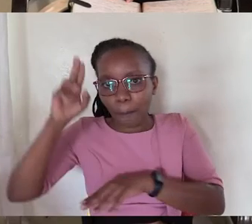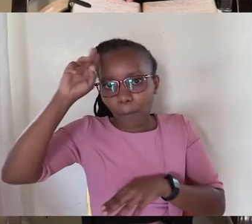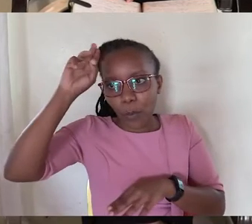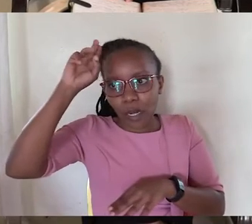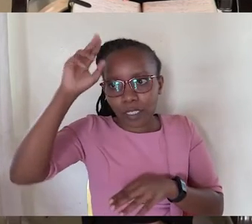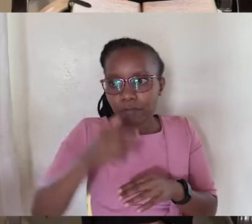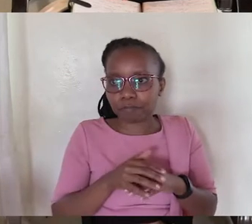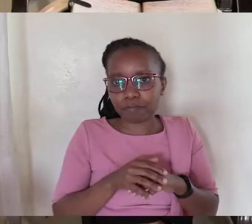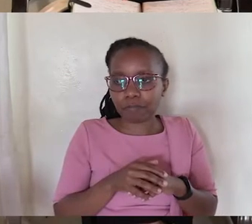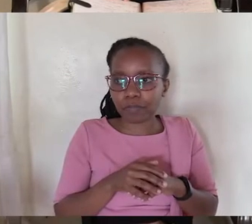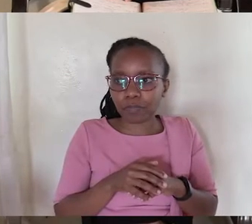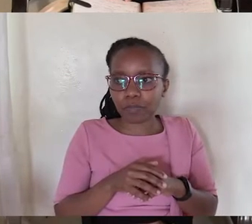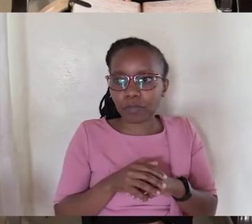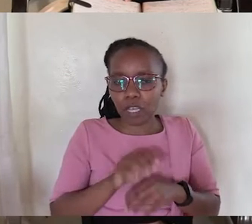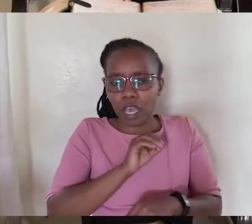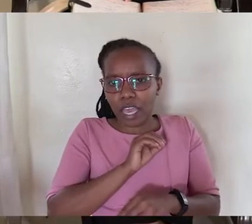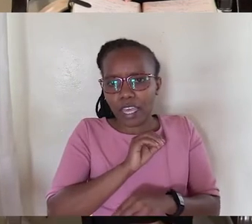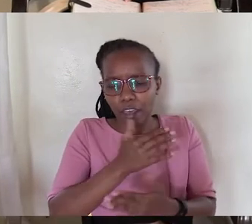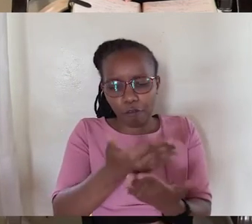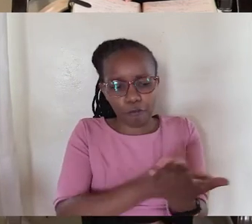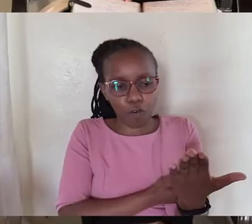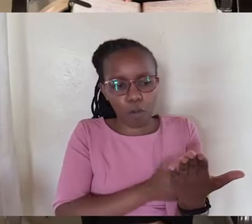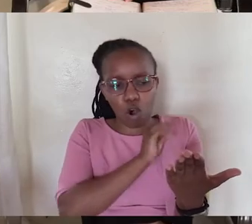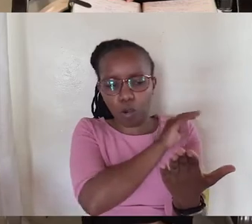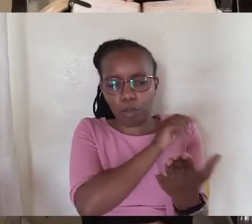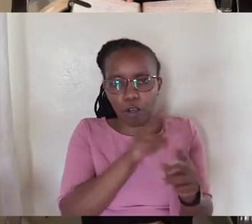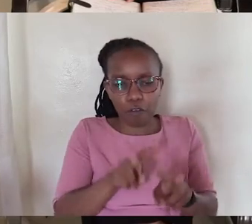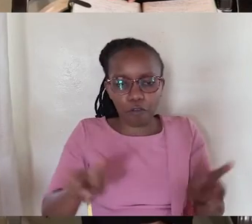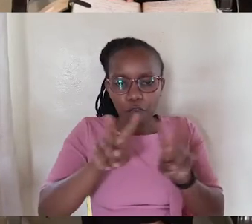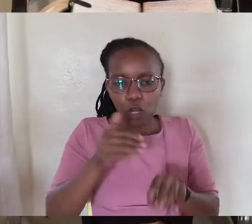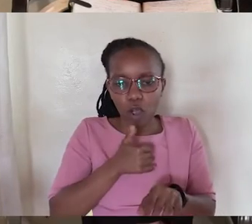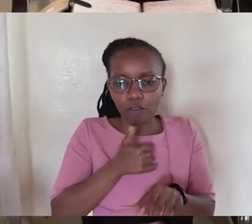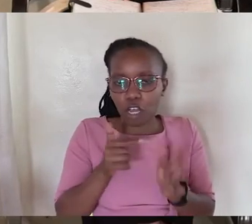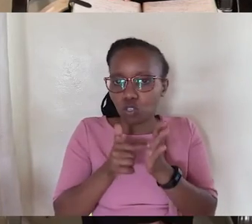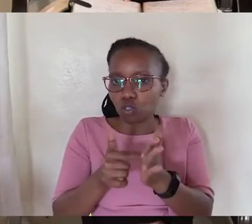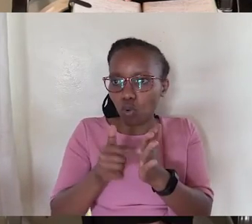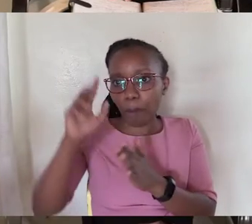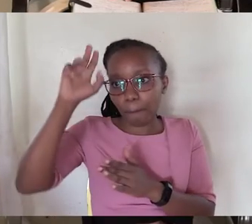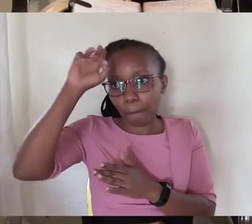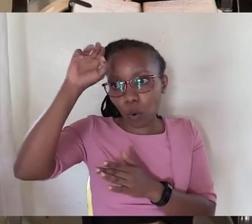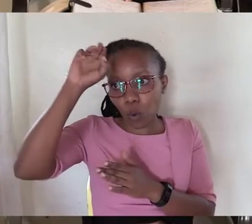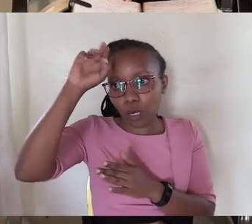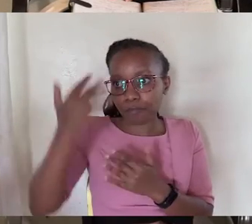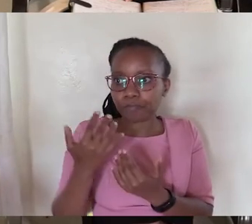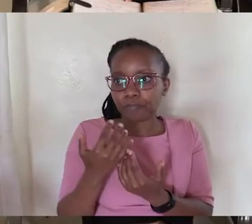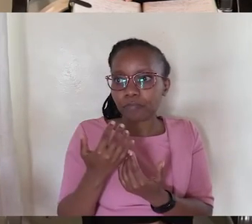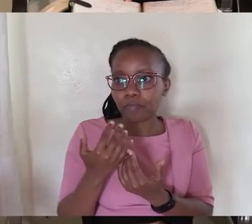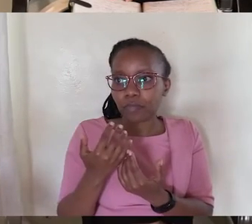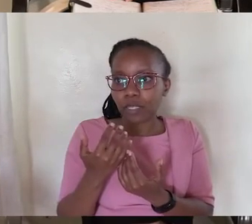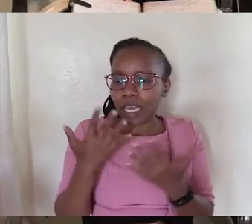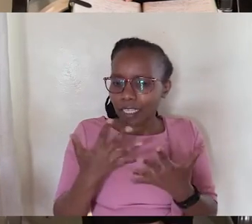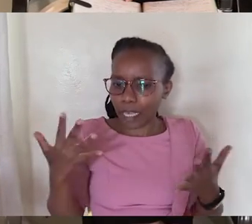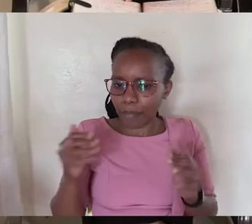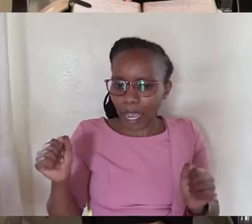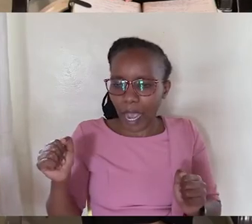process, our filling in the complaints forms, just added value by showing the police that there were violations that took place, and